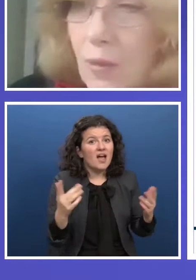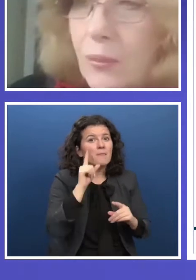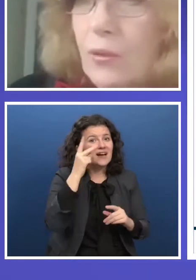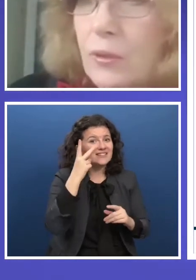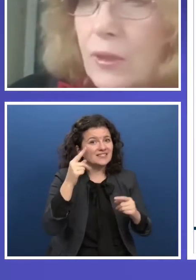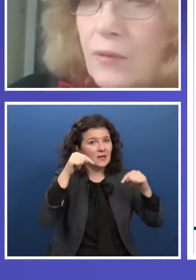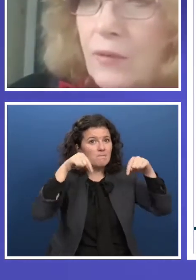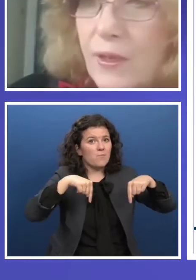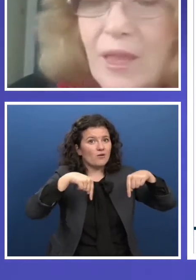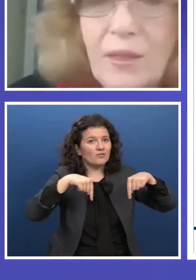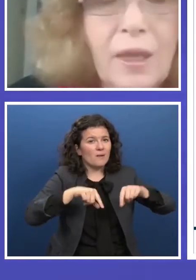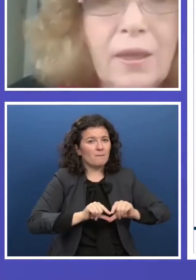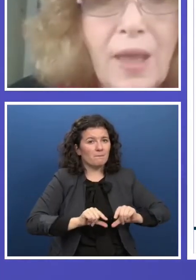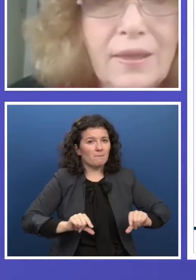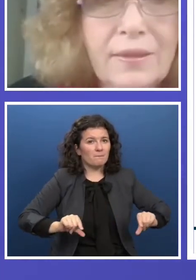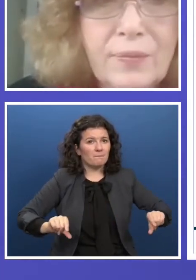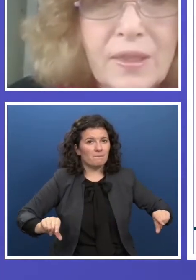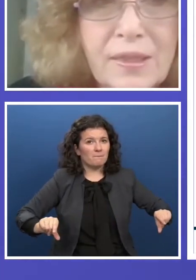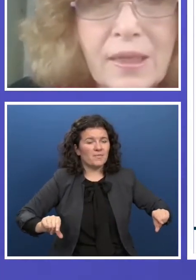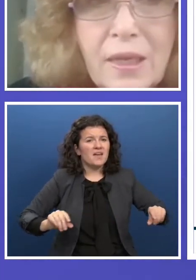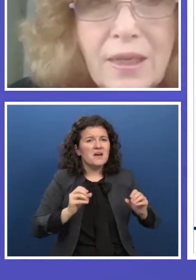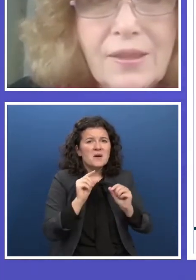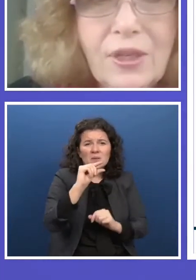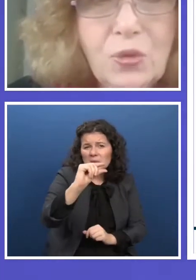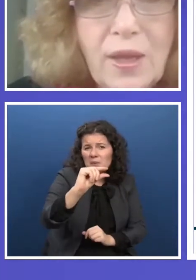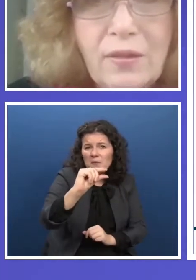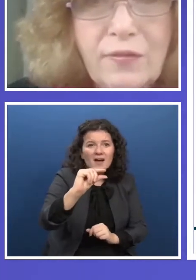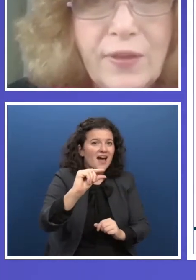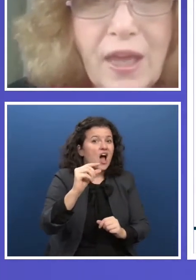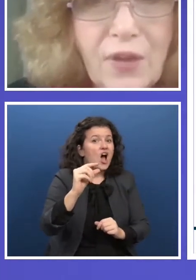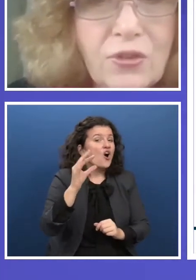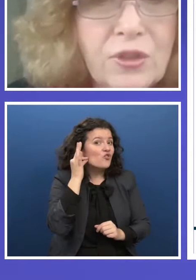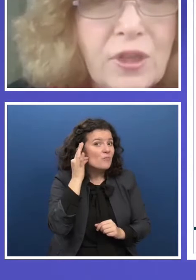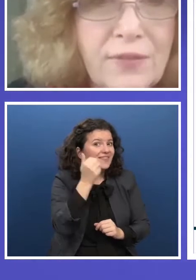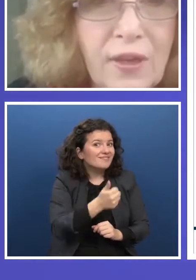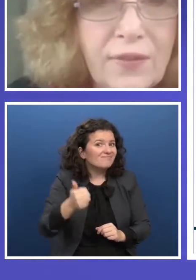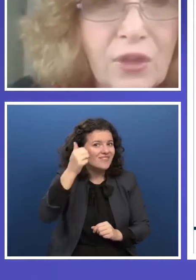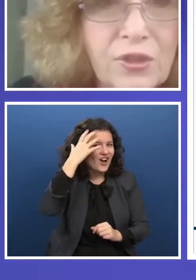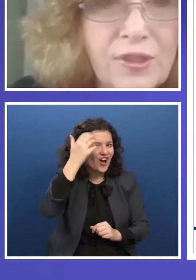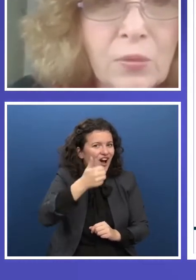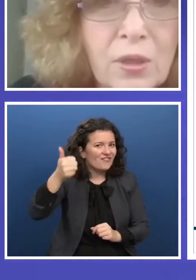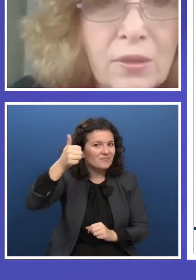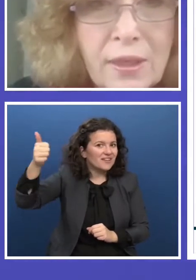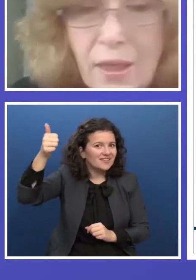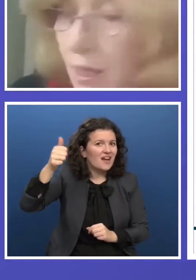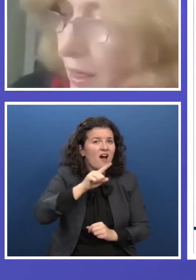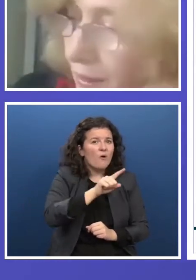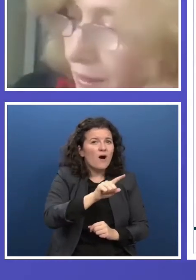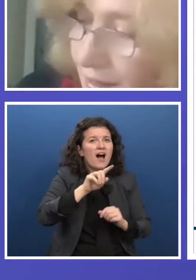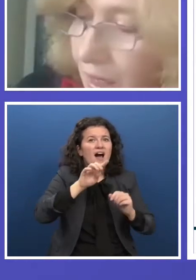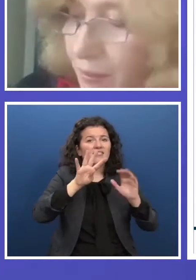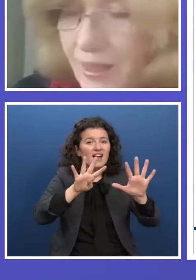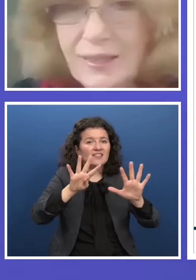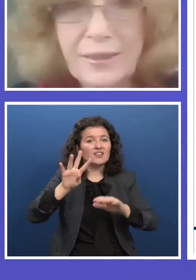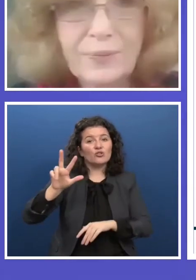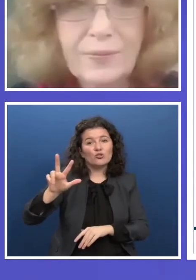small sample of female headed governments. It's only 12 out of 195 countries in the world.